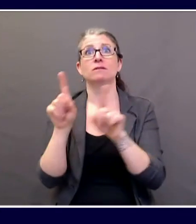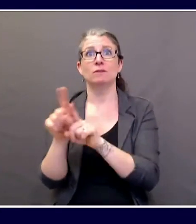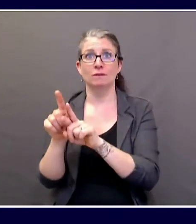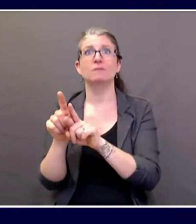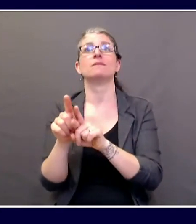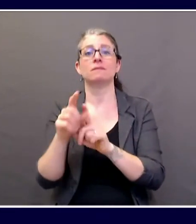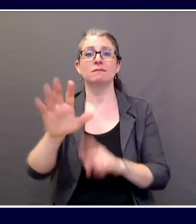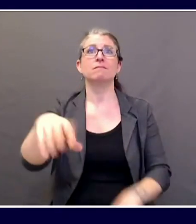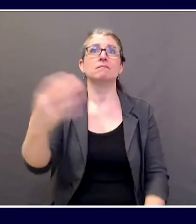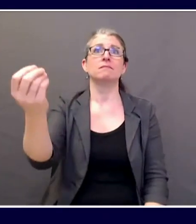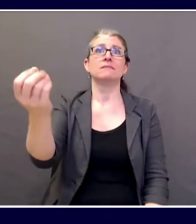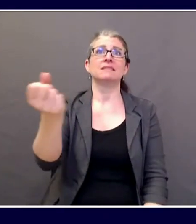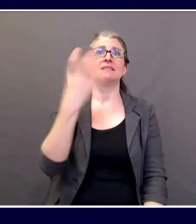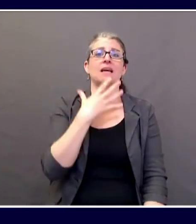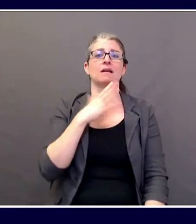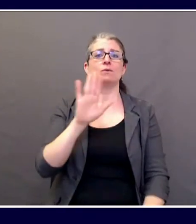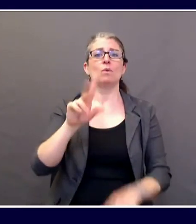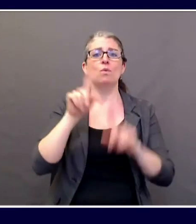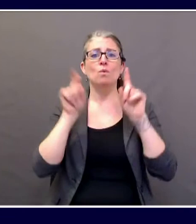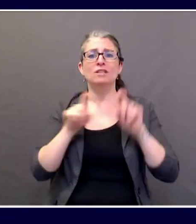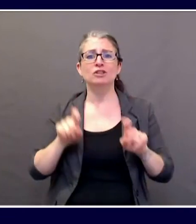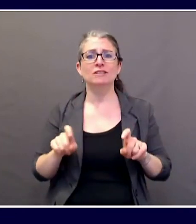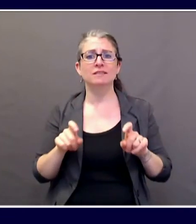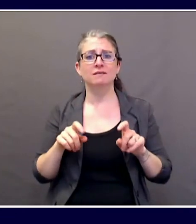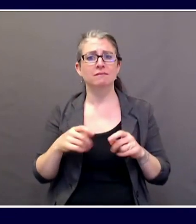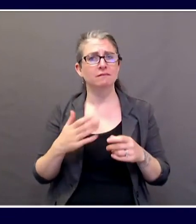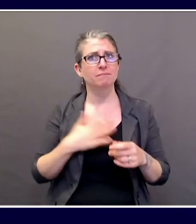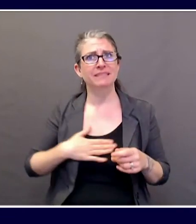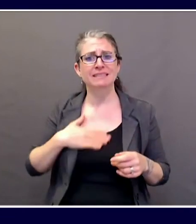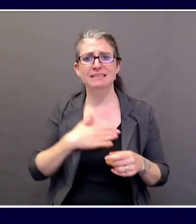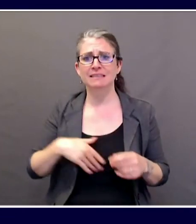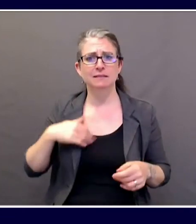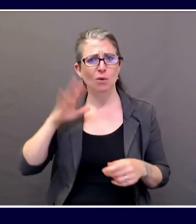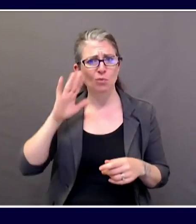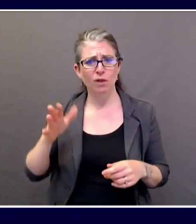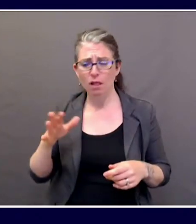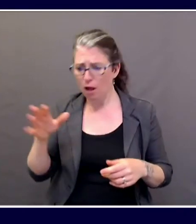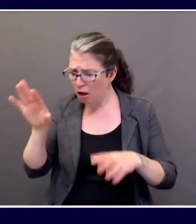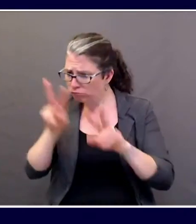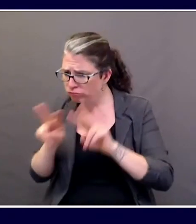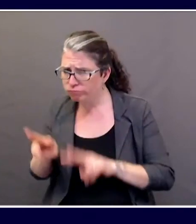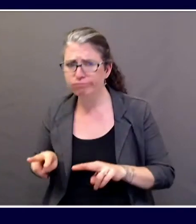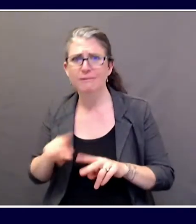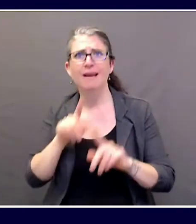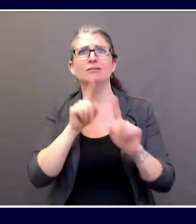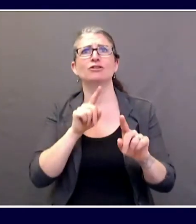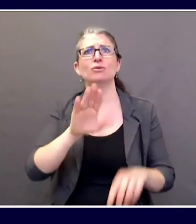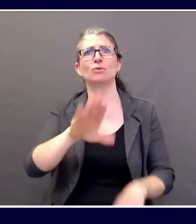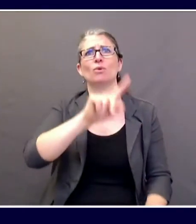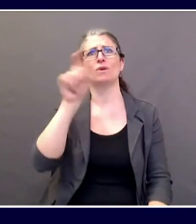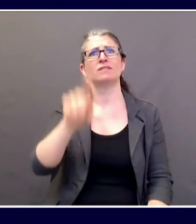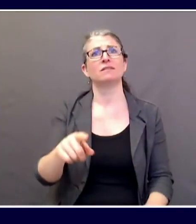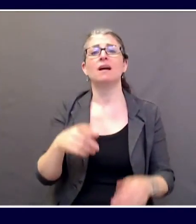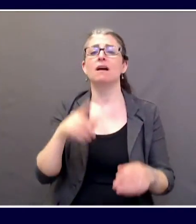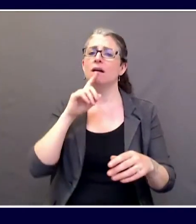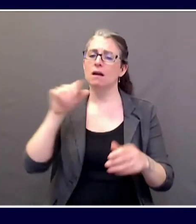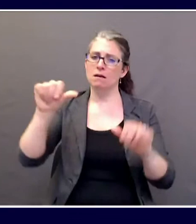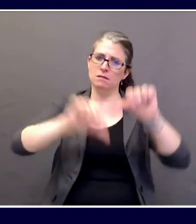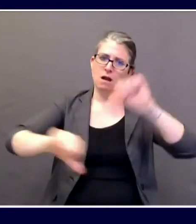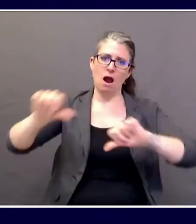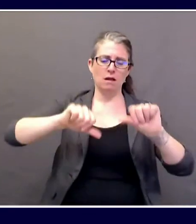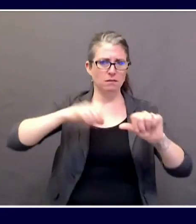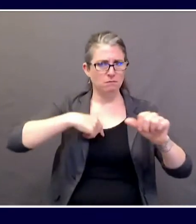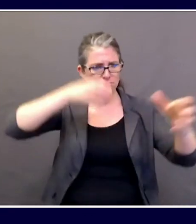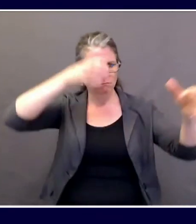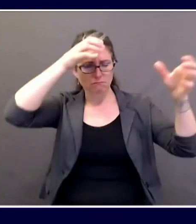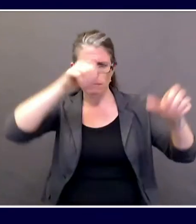minute to answer your questions to make sure you've got truthful, scientifically based answers to your questions. With that, I hope everyone has a